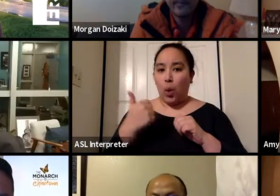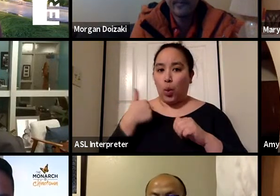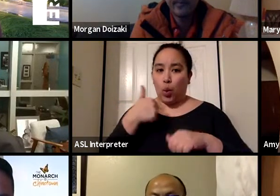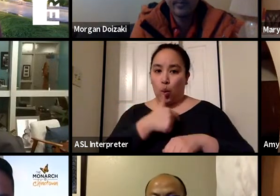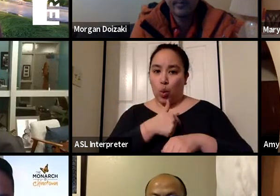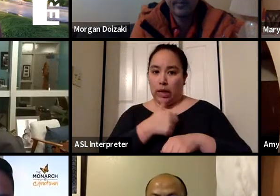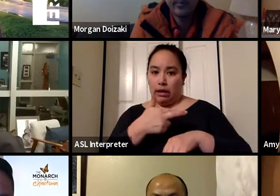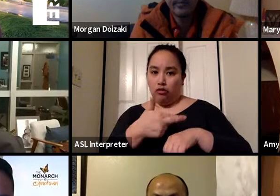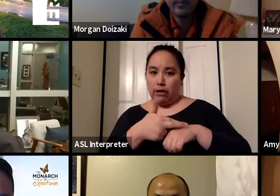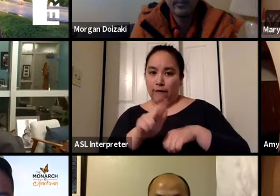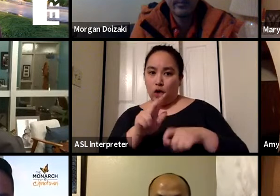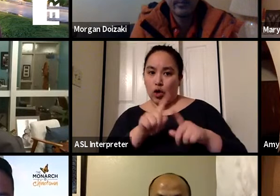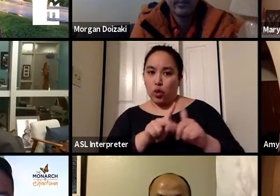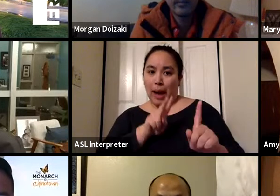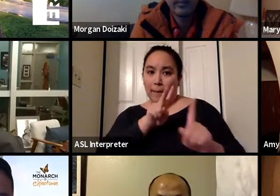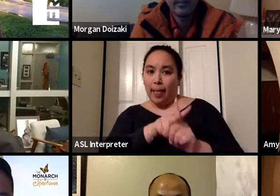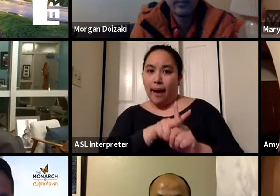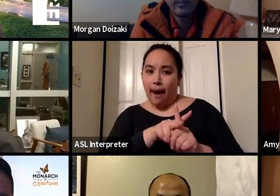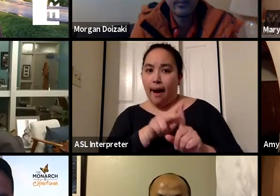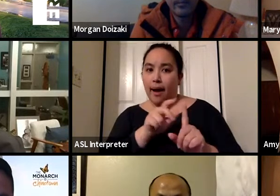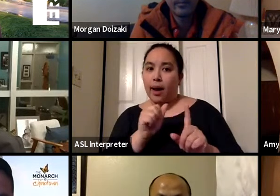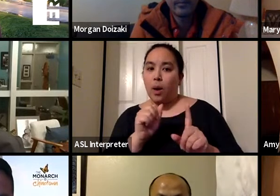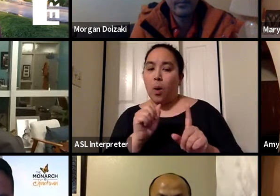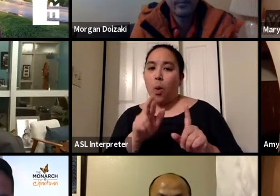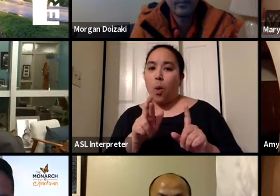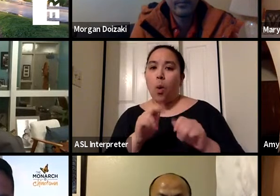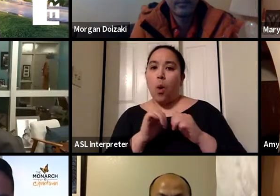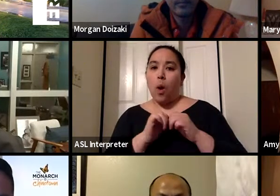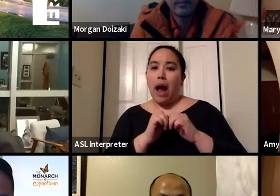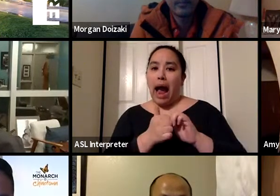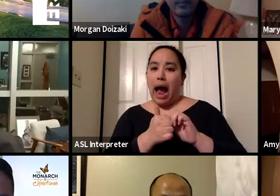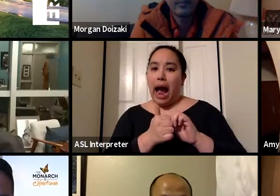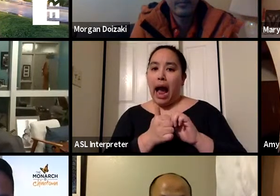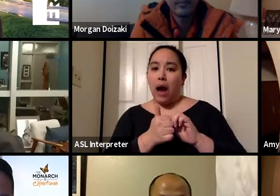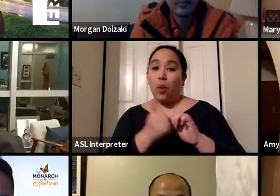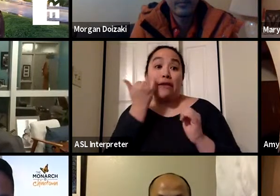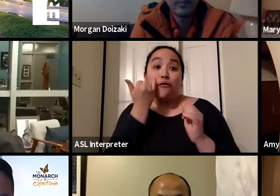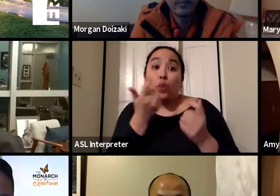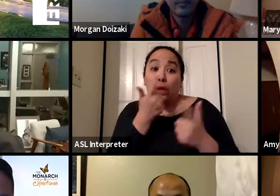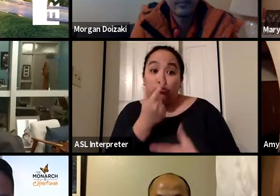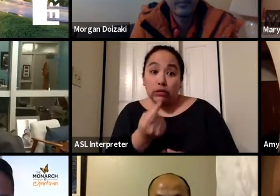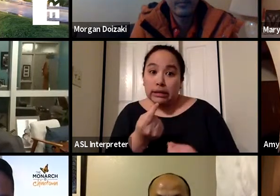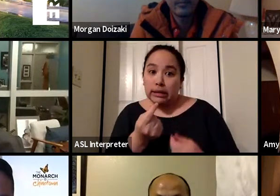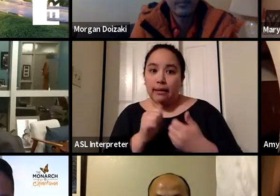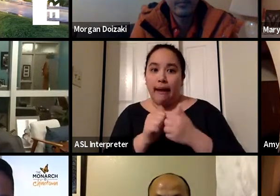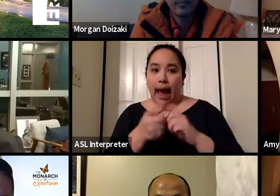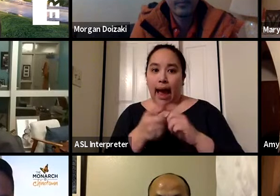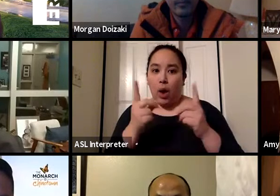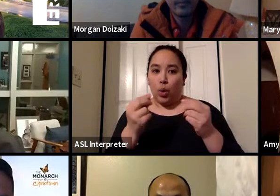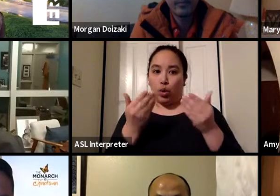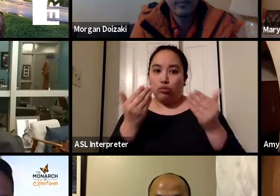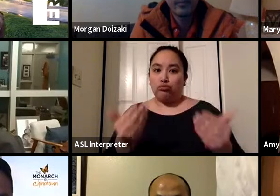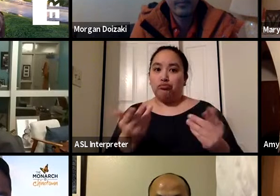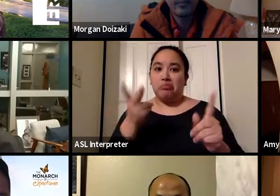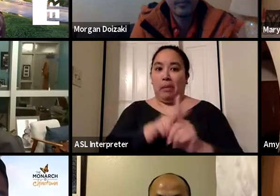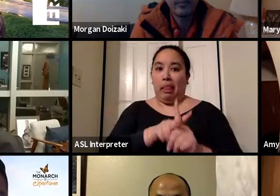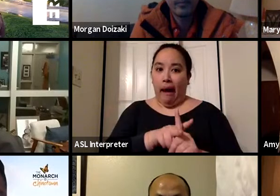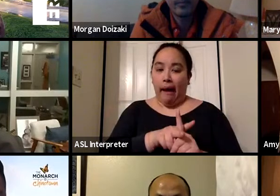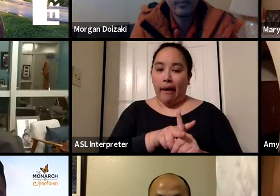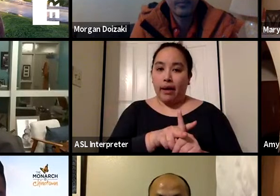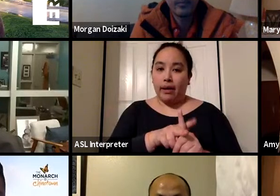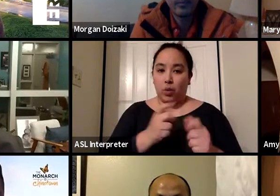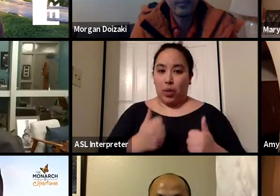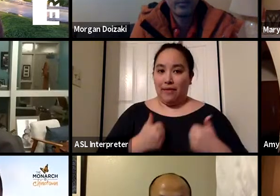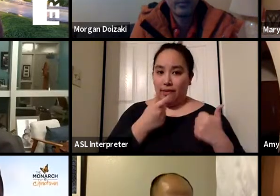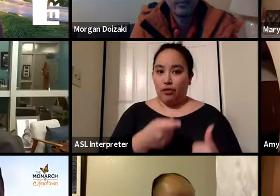to an application, or how would they be able to potentially, if they're interested, to apply to live in that housing